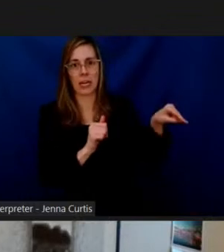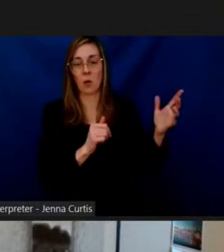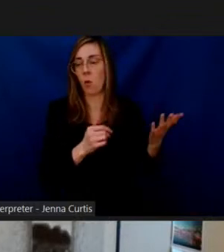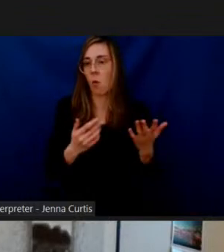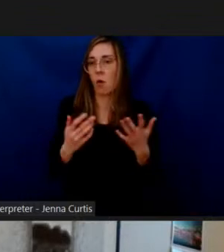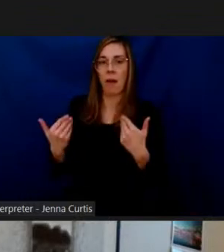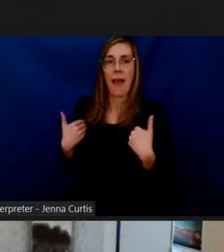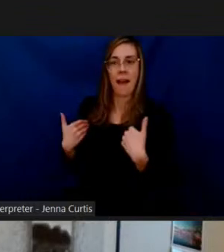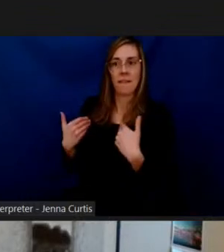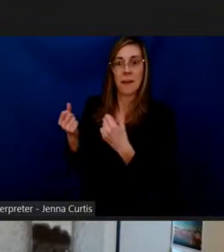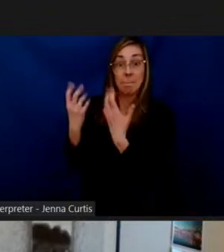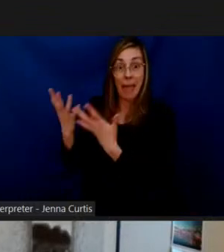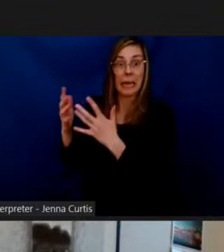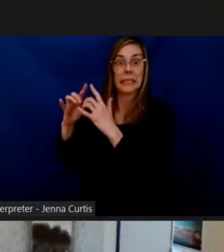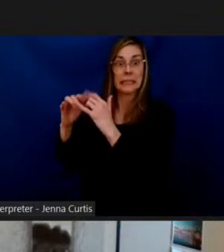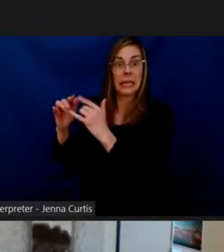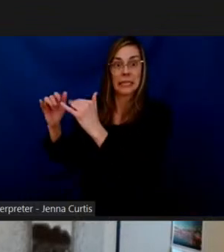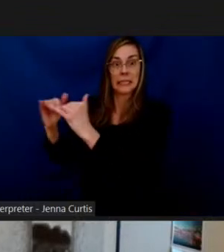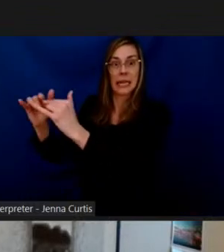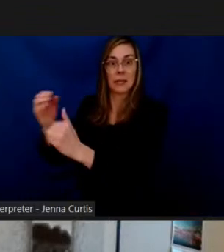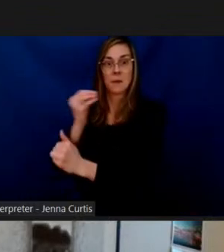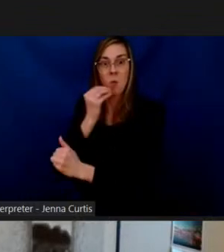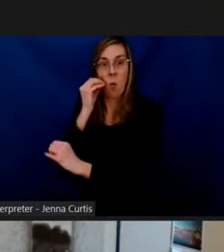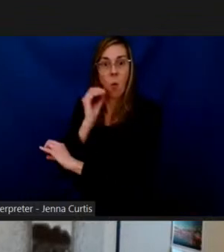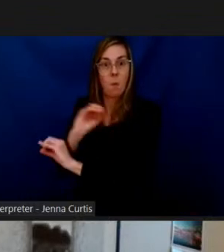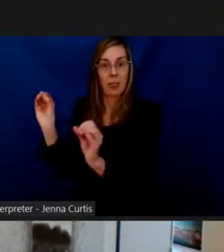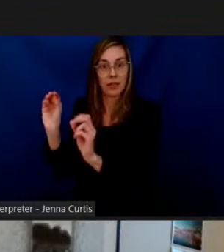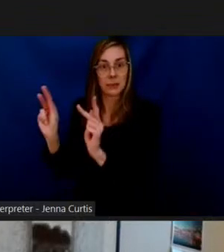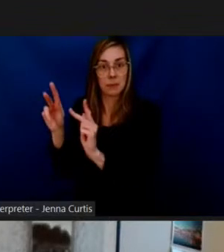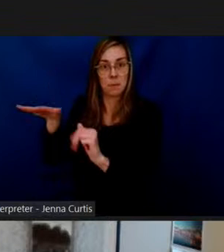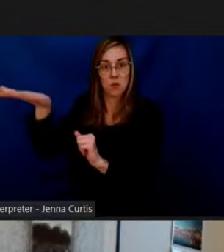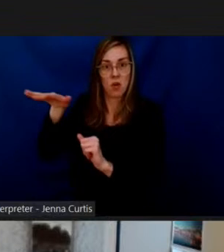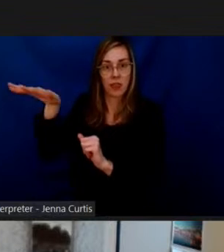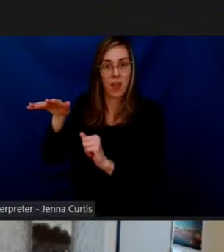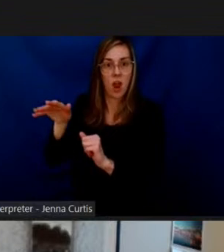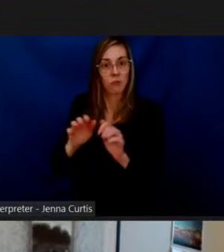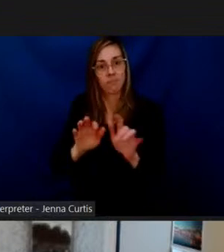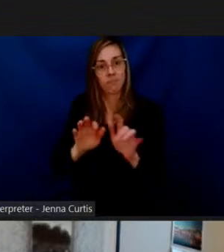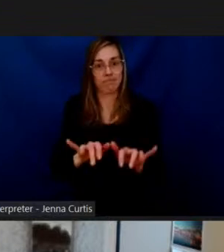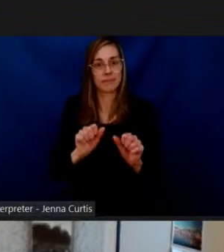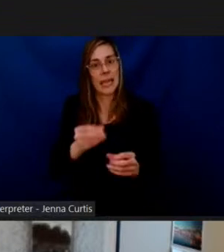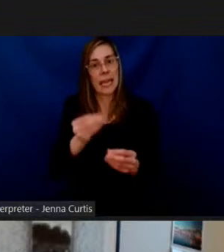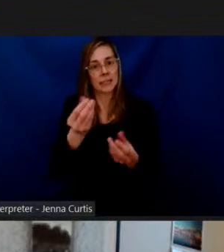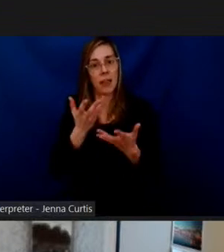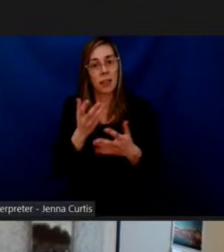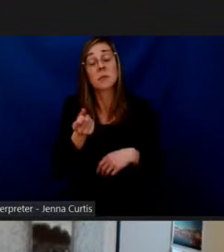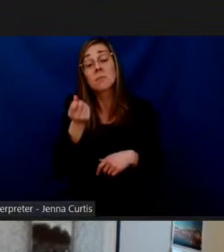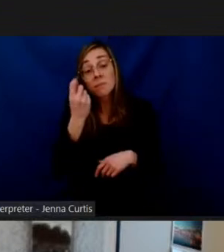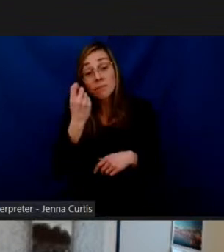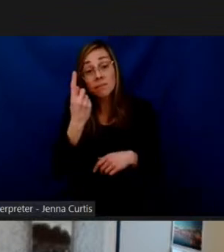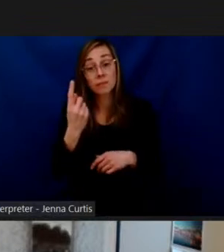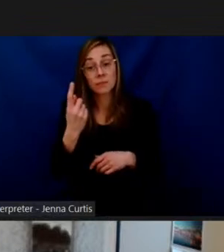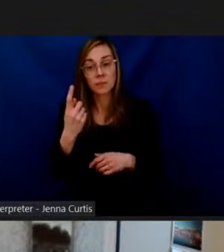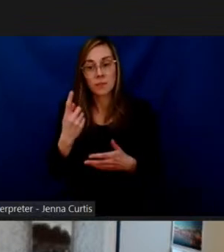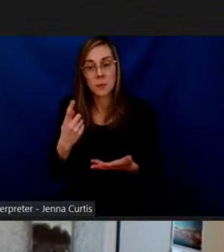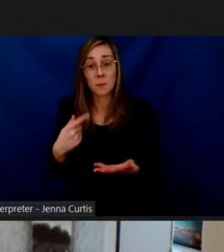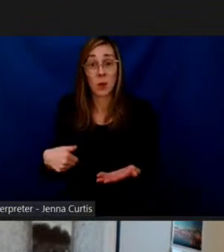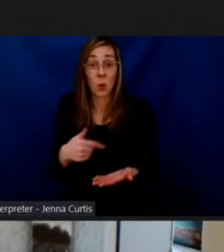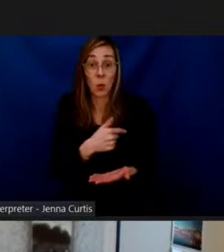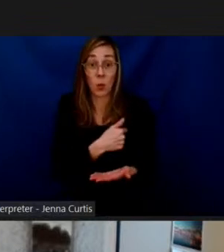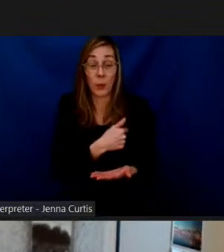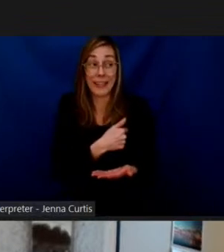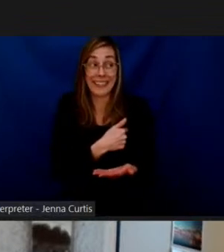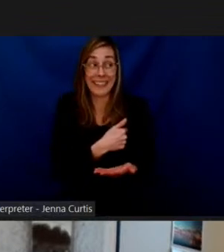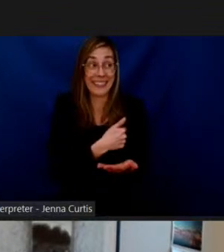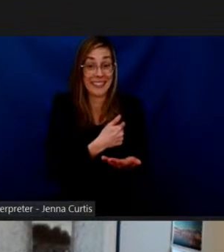of what's out there. We don't have any monopoly on the truth about what the best data to collect